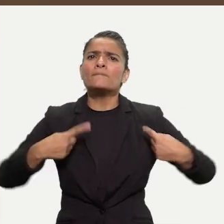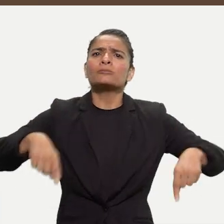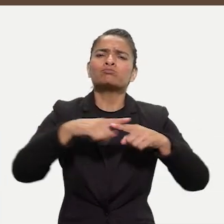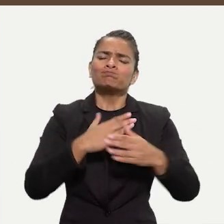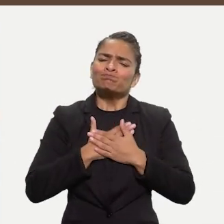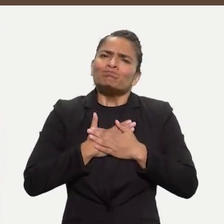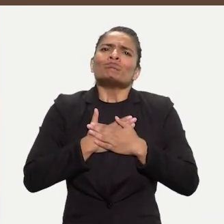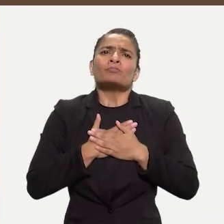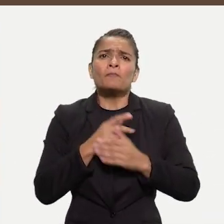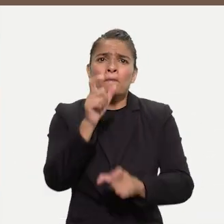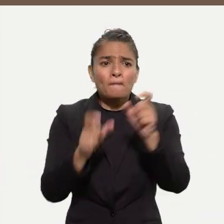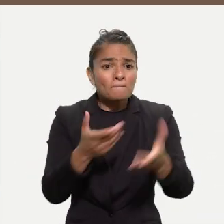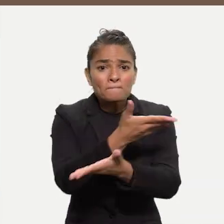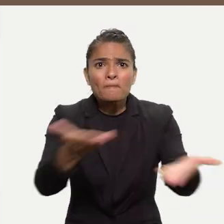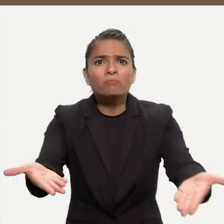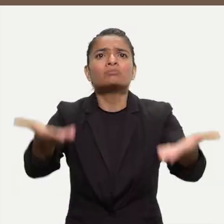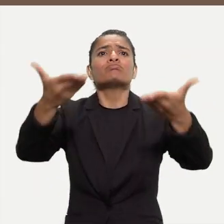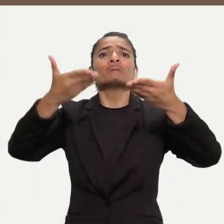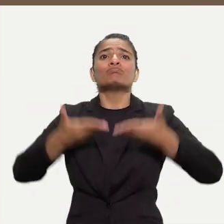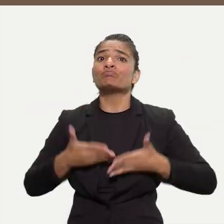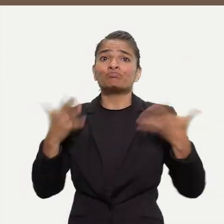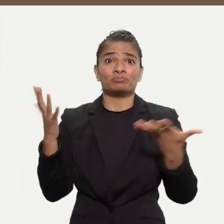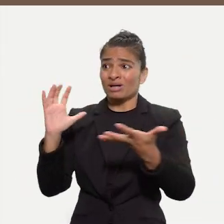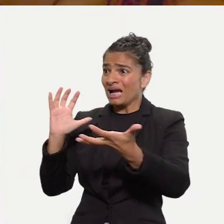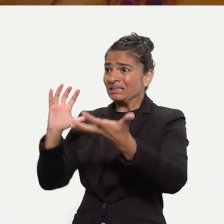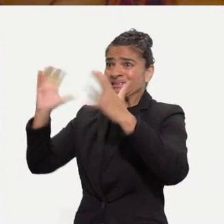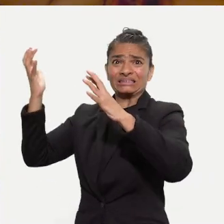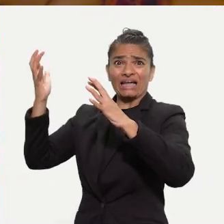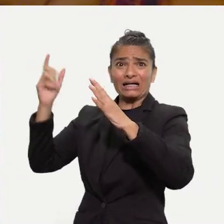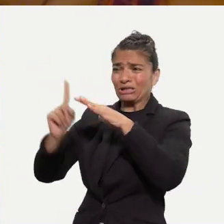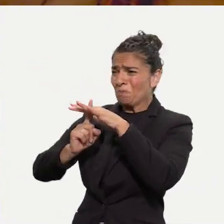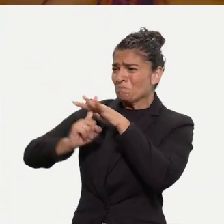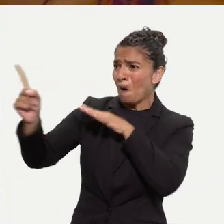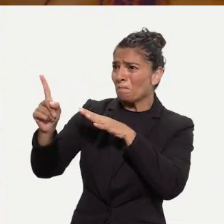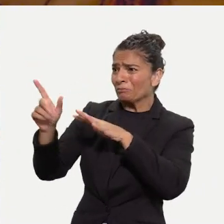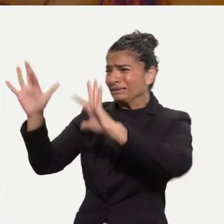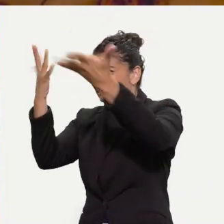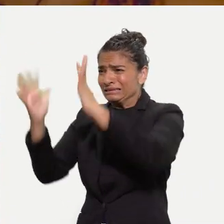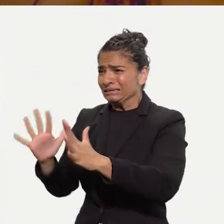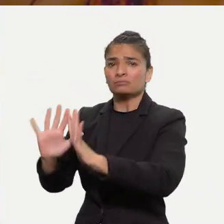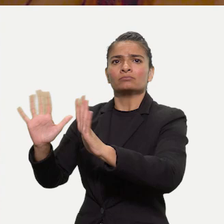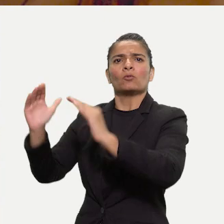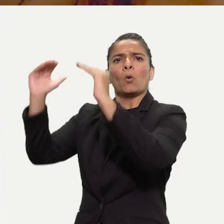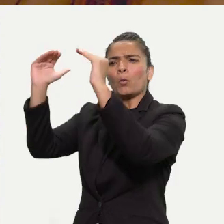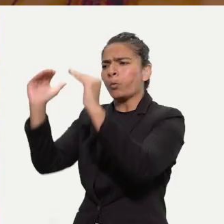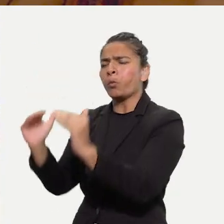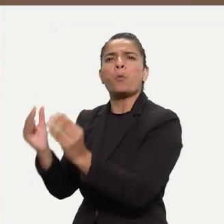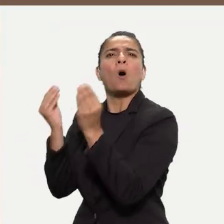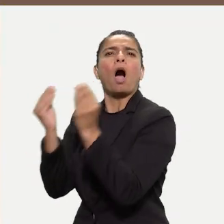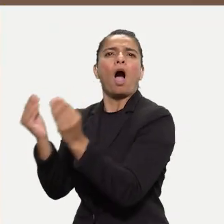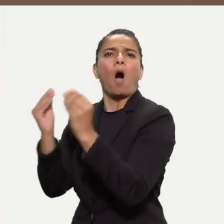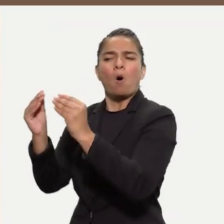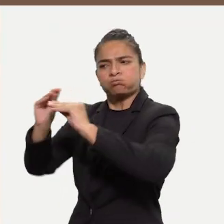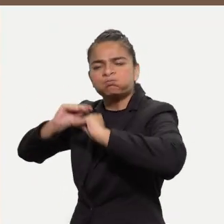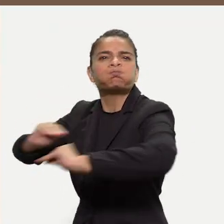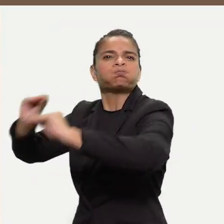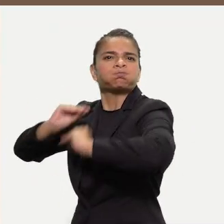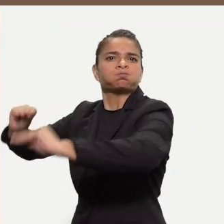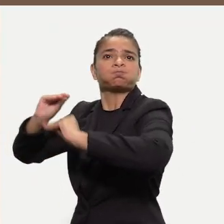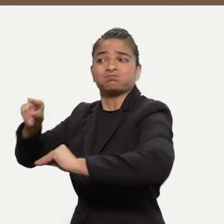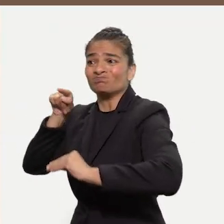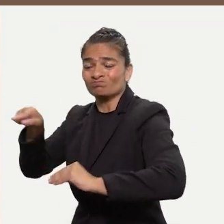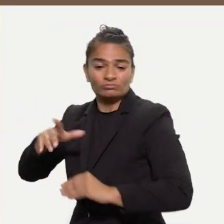hearing there are about 20 countries represented. It's enormous. So I'm very delighted to welcome all of you here to this disaster